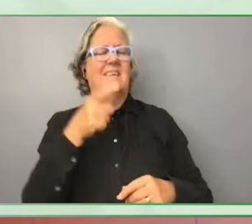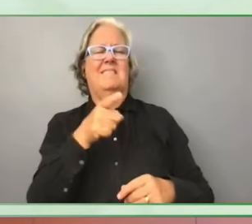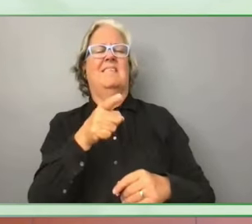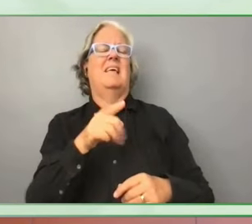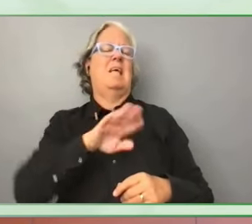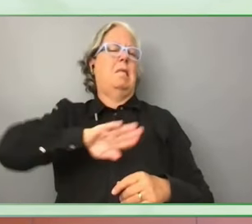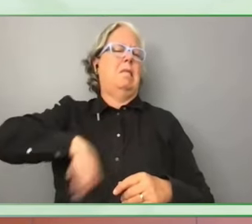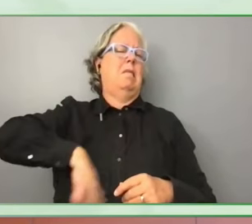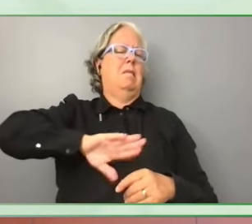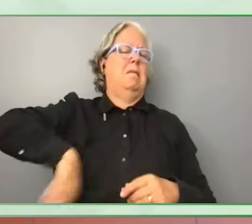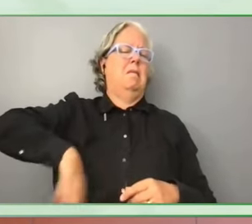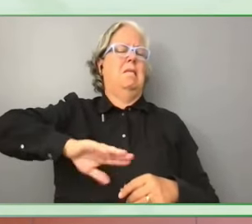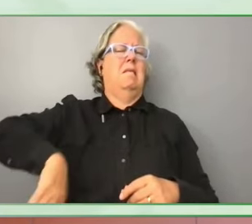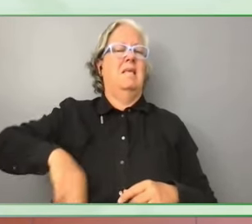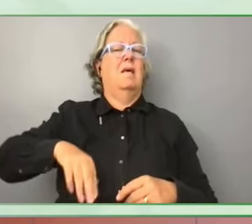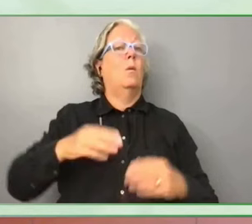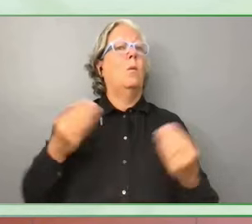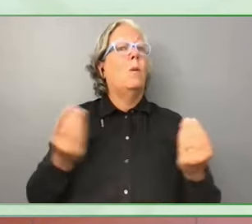had